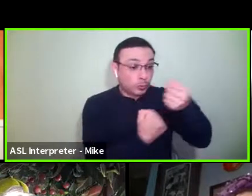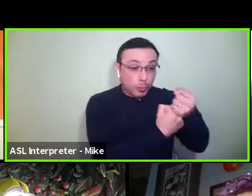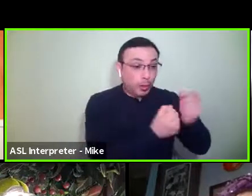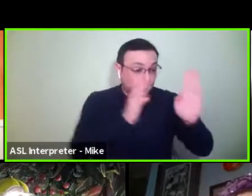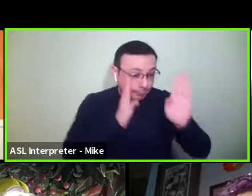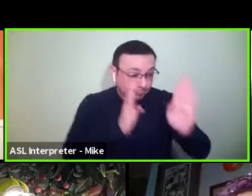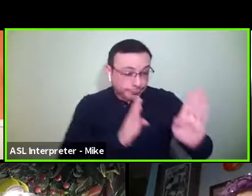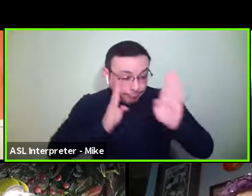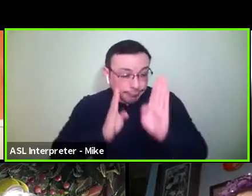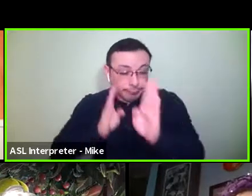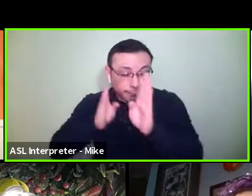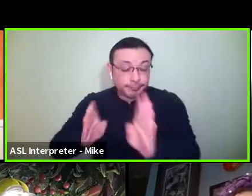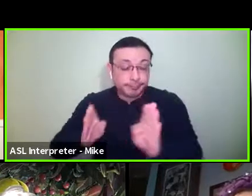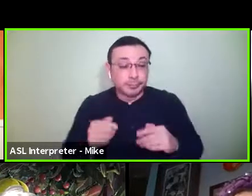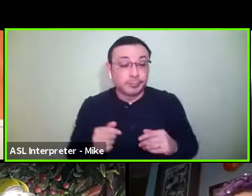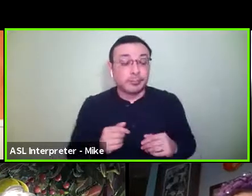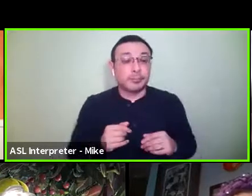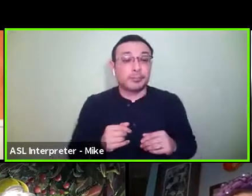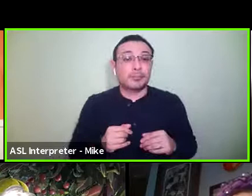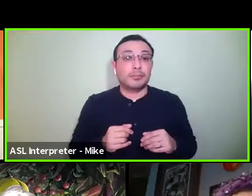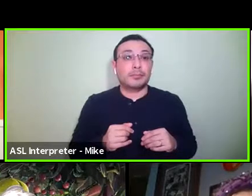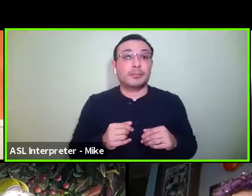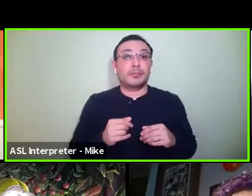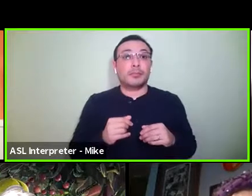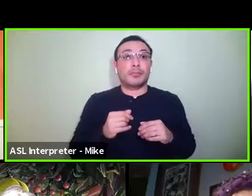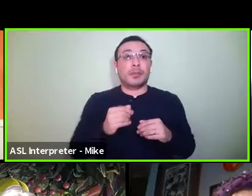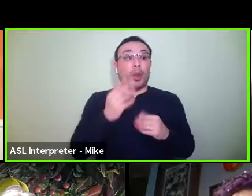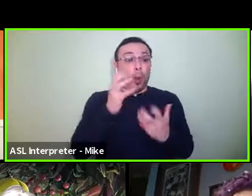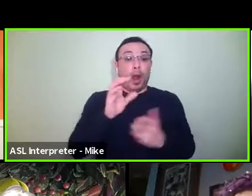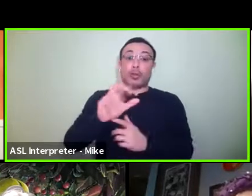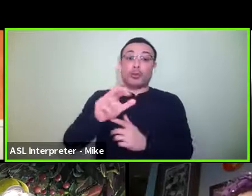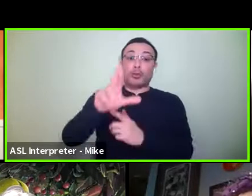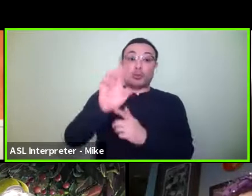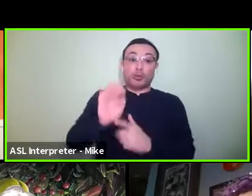imagine cure in a non-ableist manner?